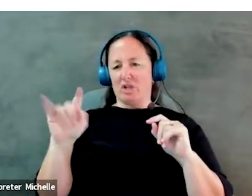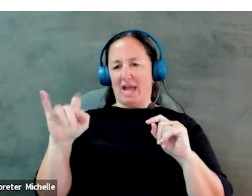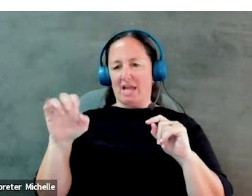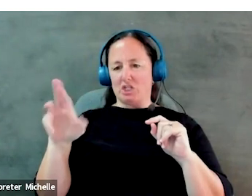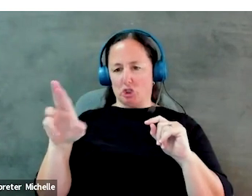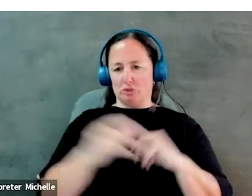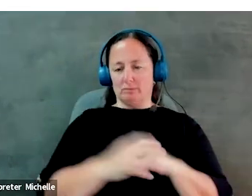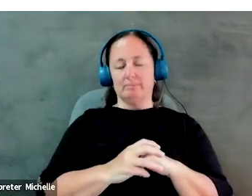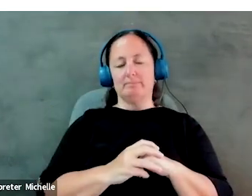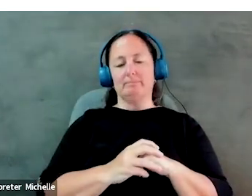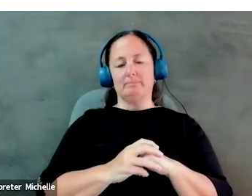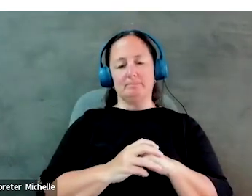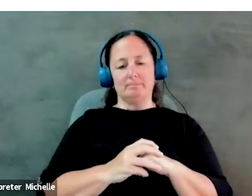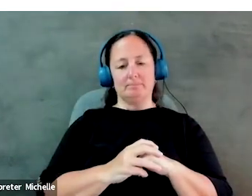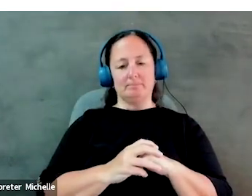fertilizers.